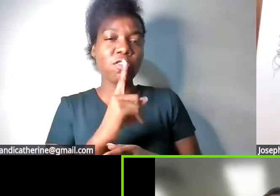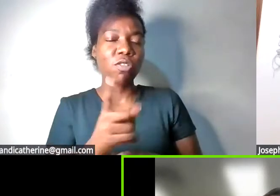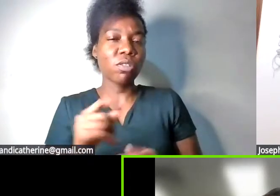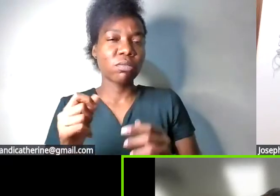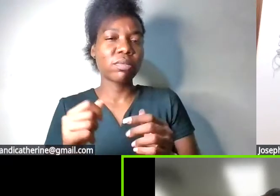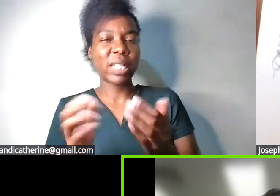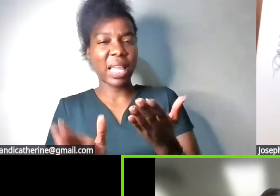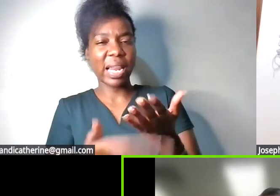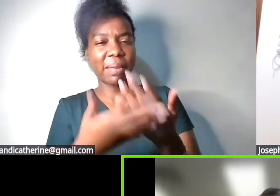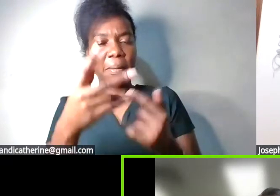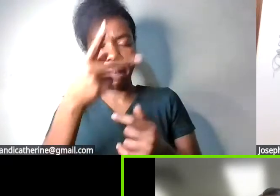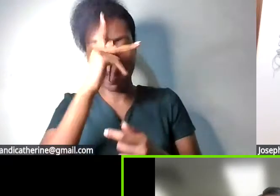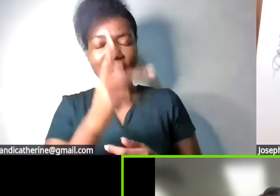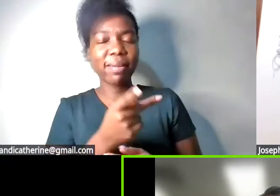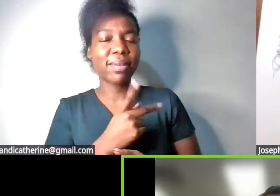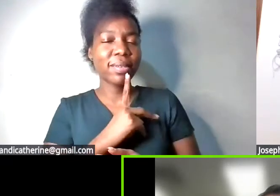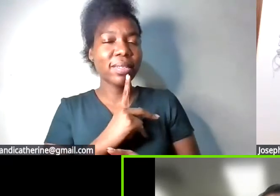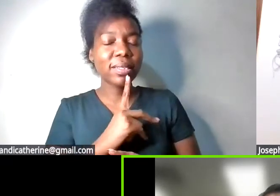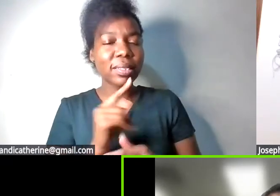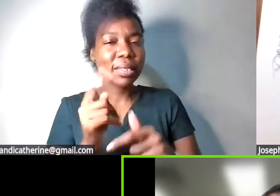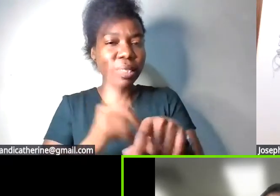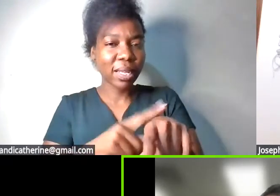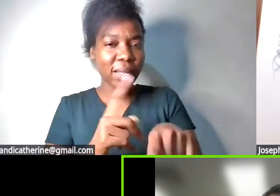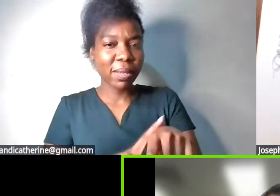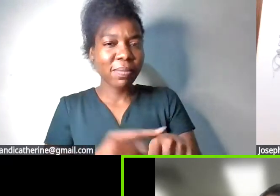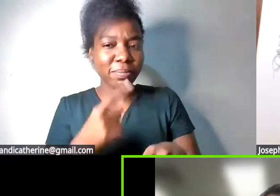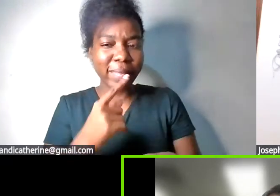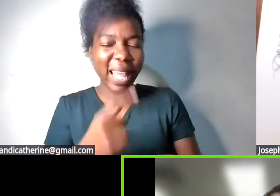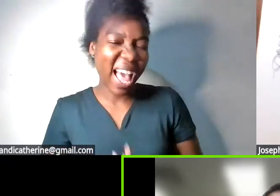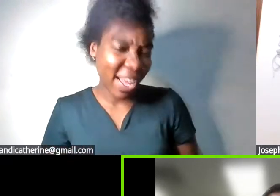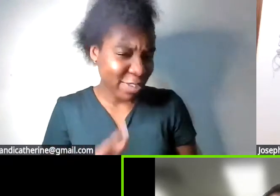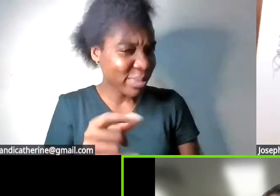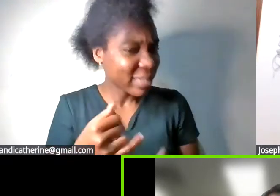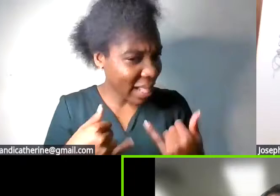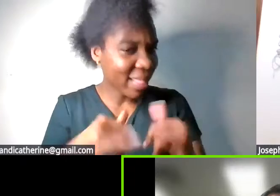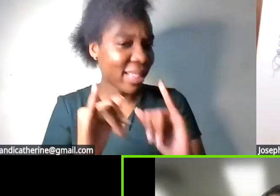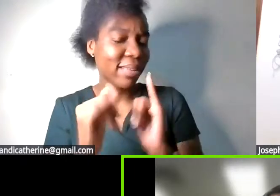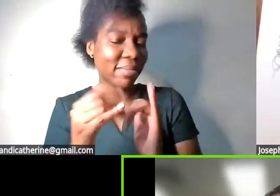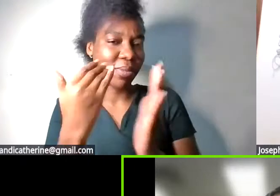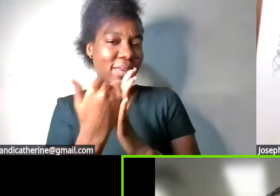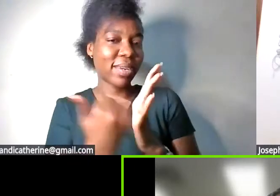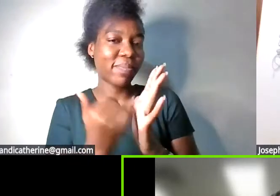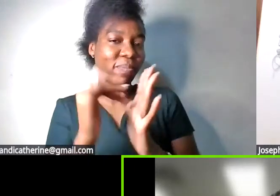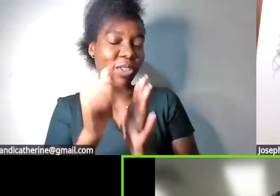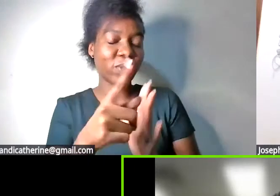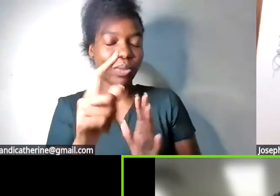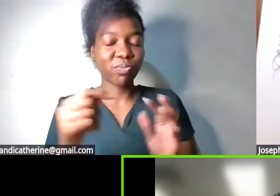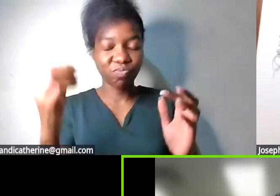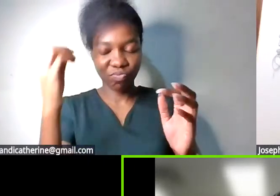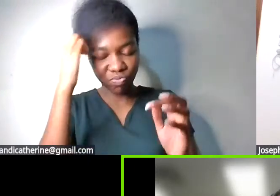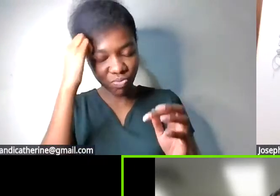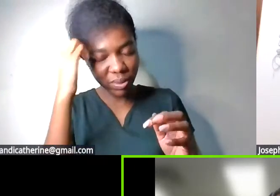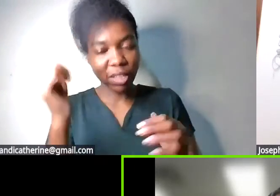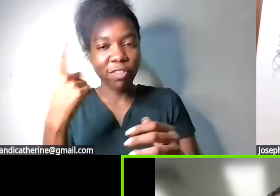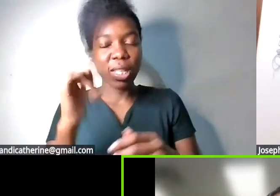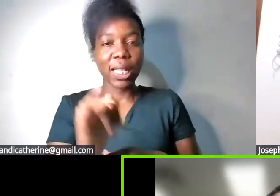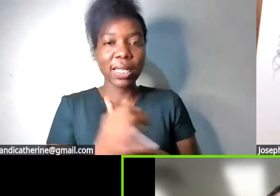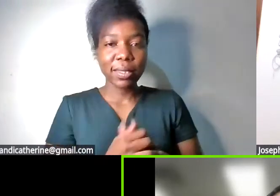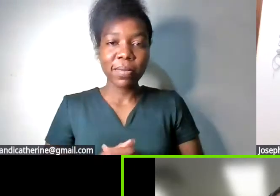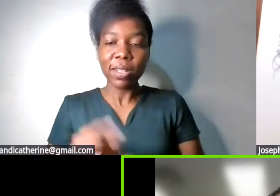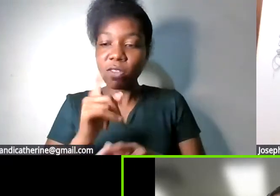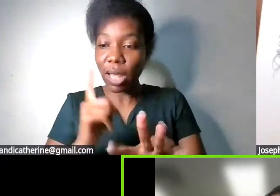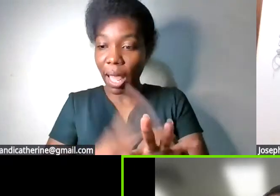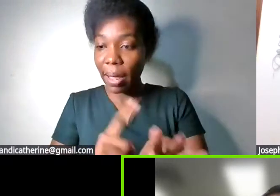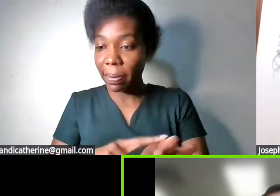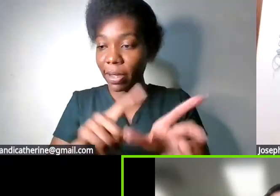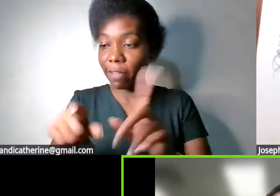time and hassle from saying, hey, you should try this program in university and you should be studying for it. If they go into the first year of university and they're in the